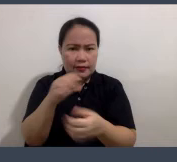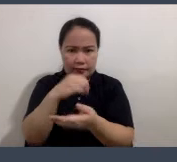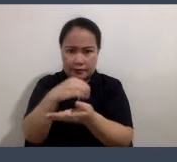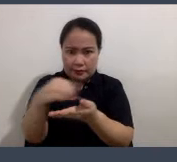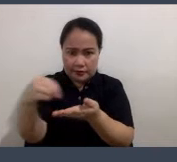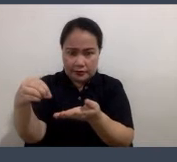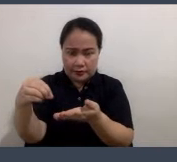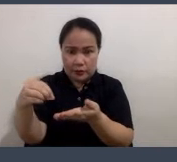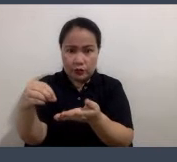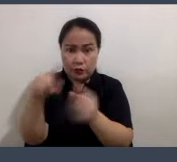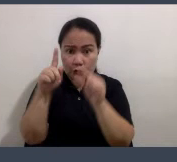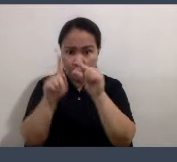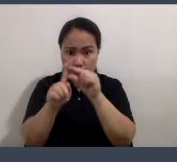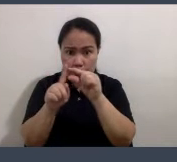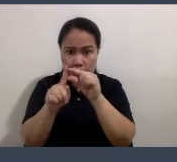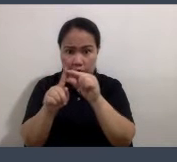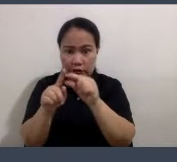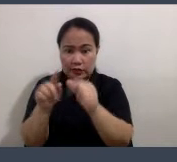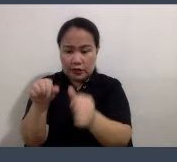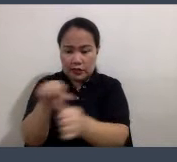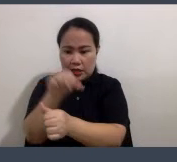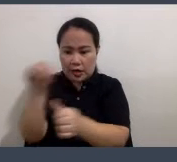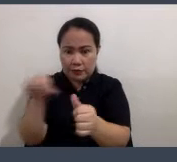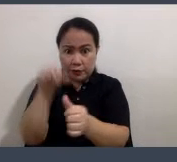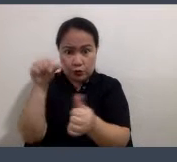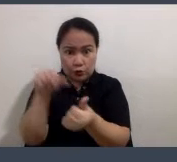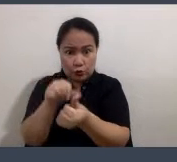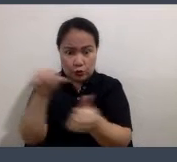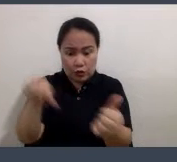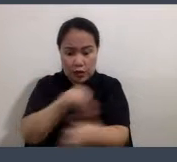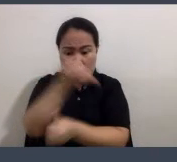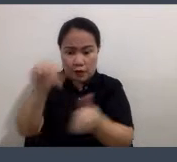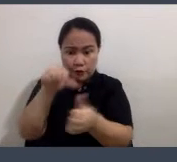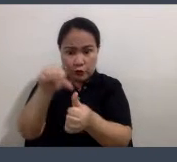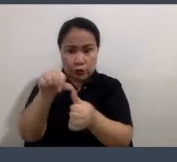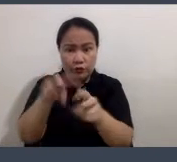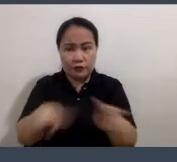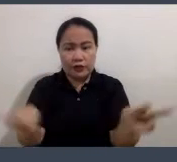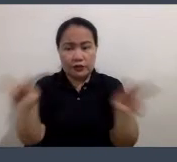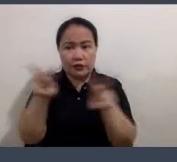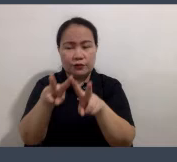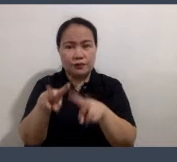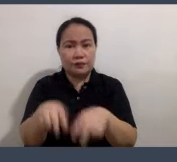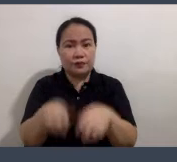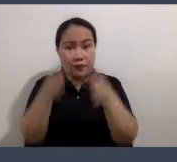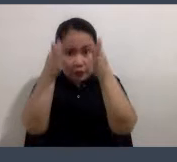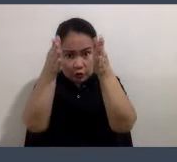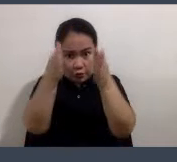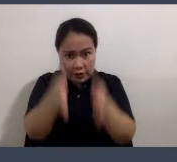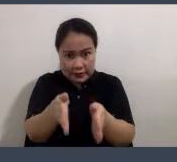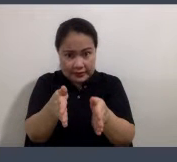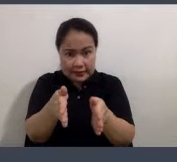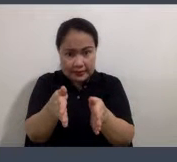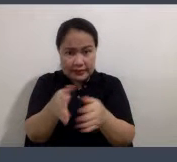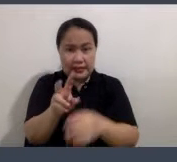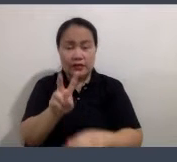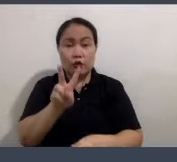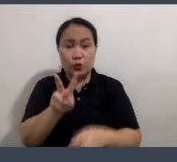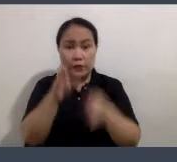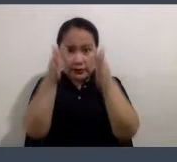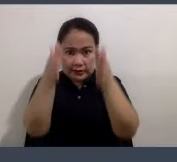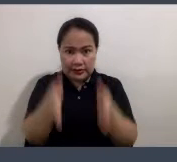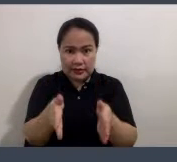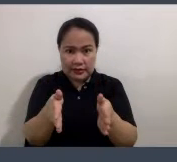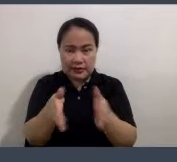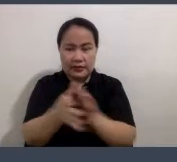kapag nagre-represent tayo ng absolute value, we can make use of this symbol. So, ano nga ulit yung symbols natin? We can make use